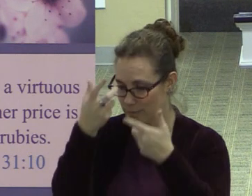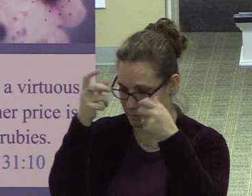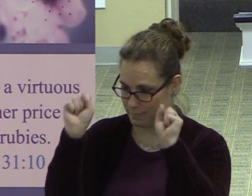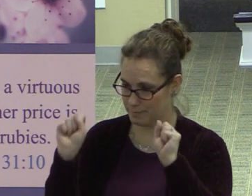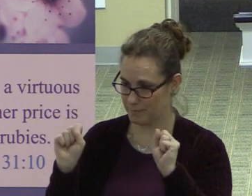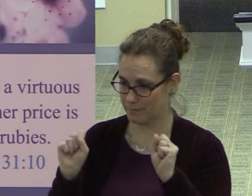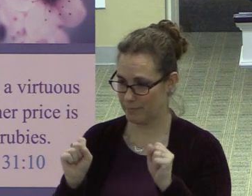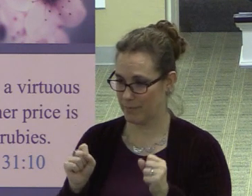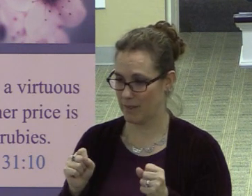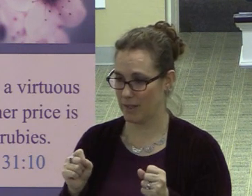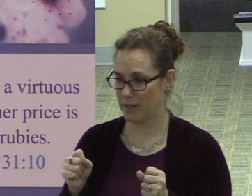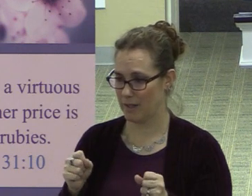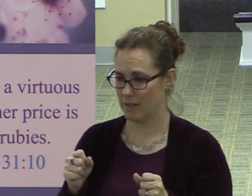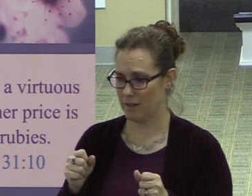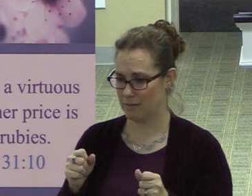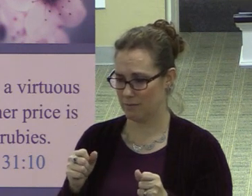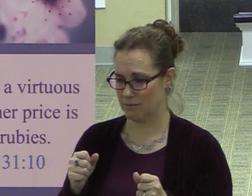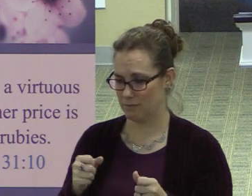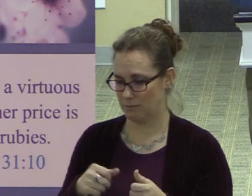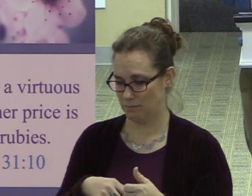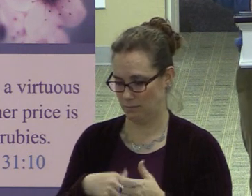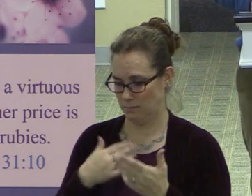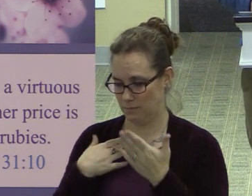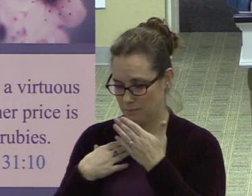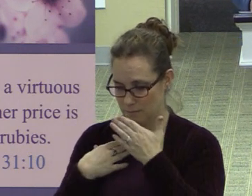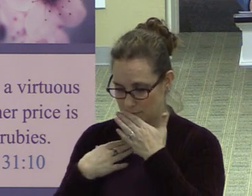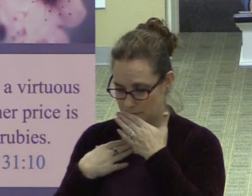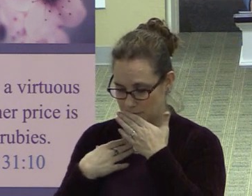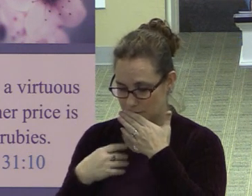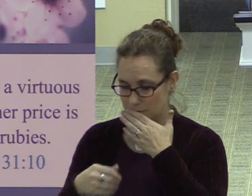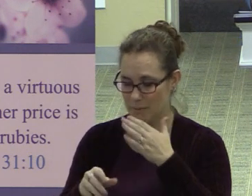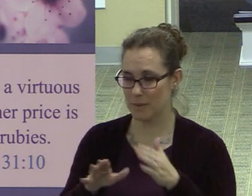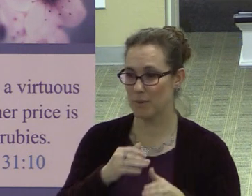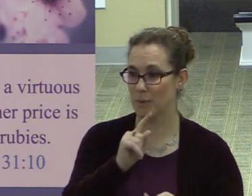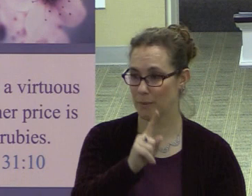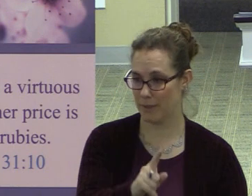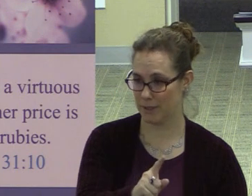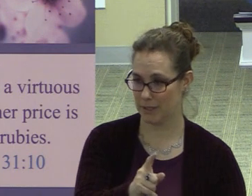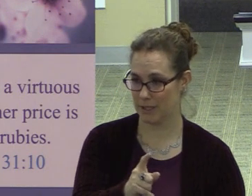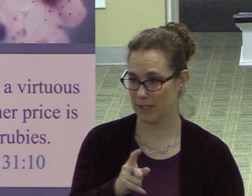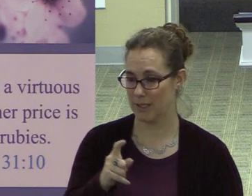exact number, but it's huge. We know this. It is between